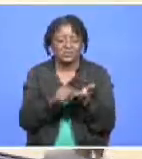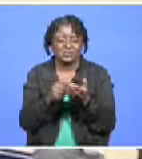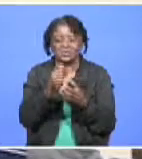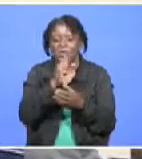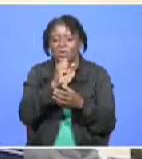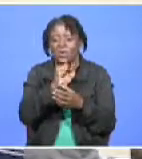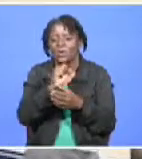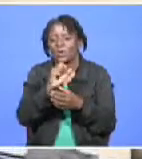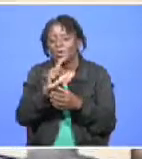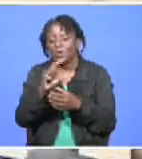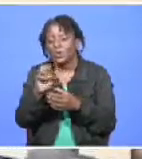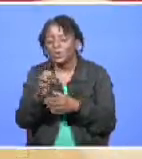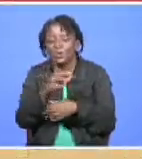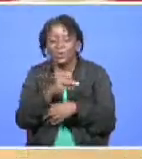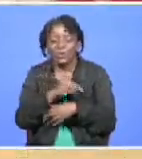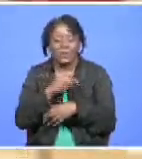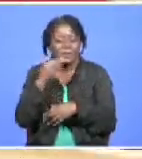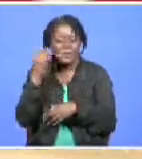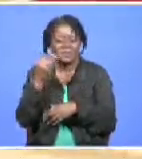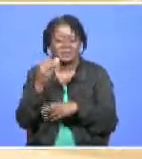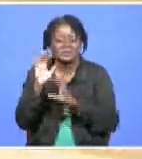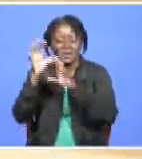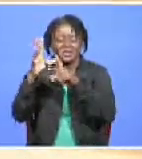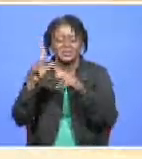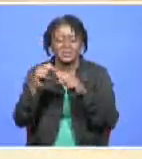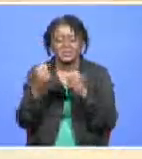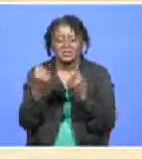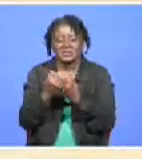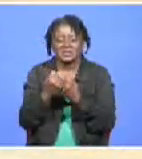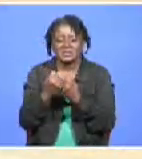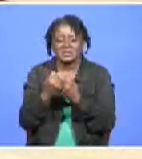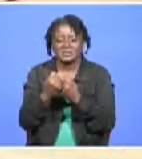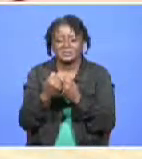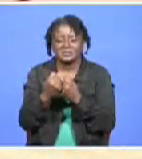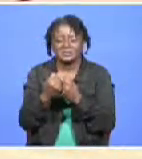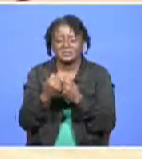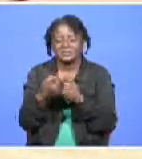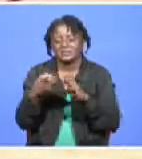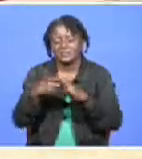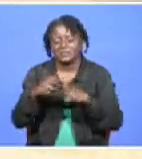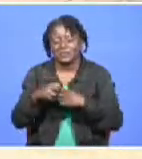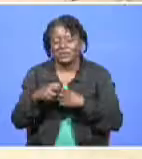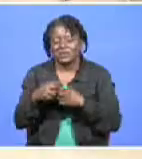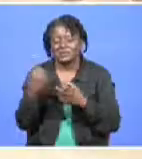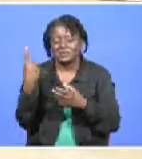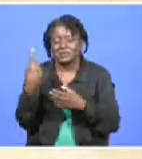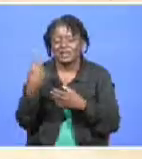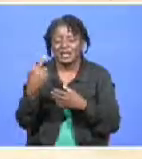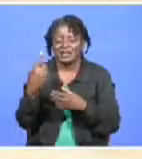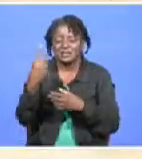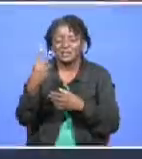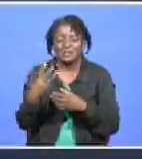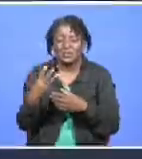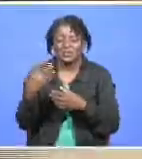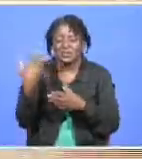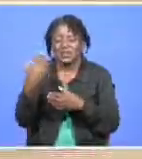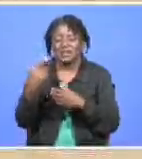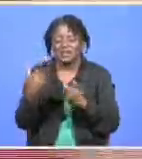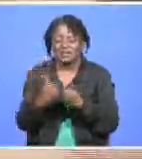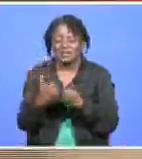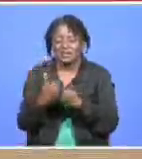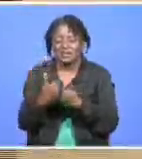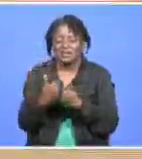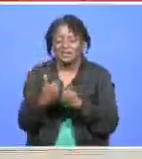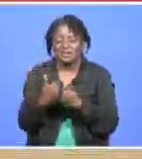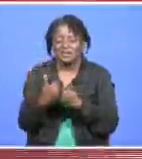women's basketball team withstood adversity and a defiant last quarter charge by Sam Houston State, holding on to defeat the Bearcats last